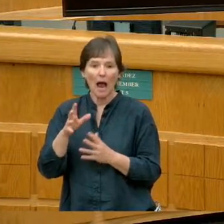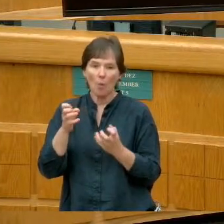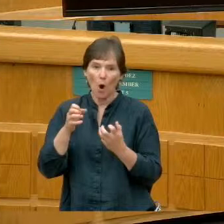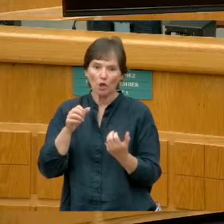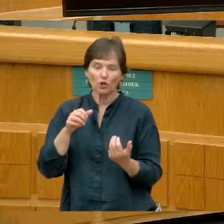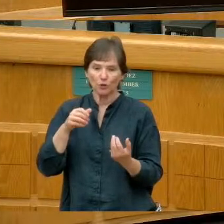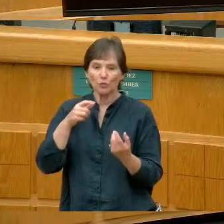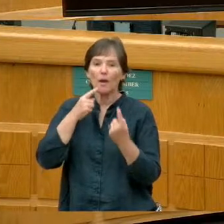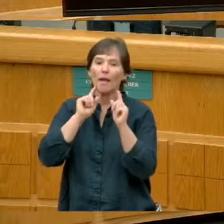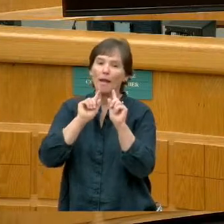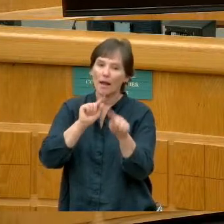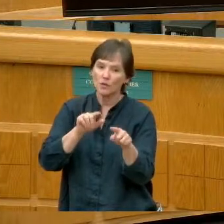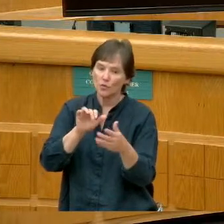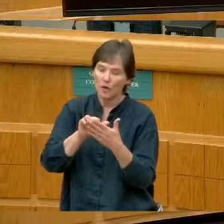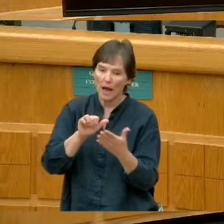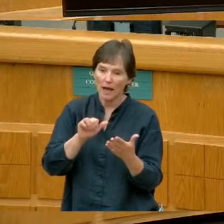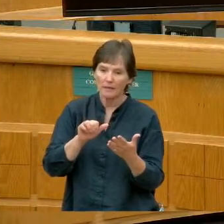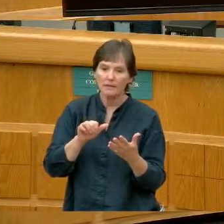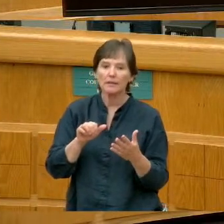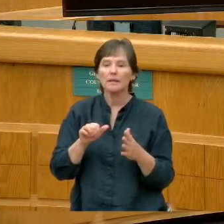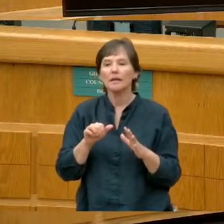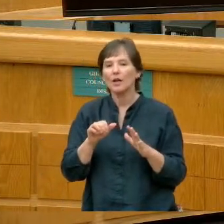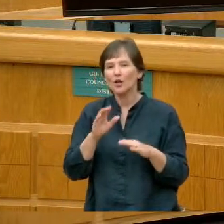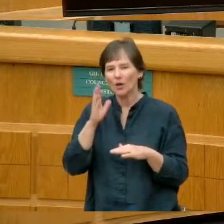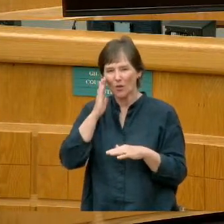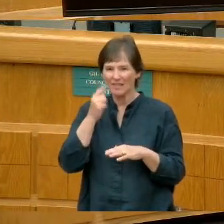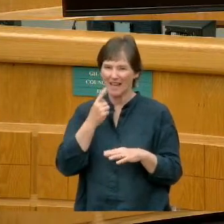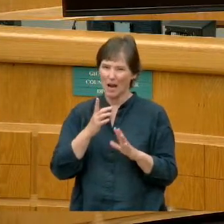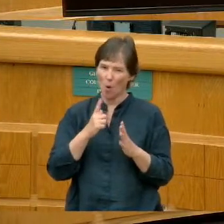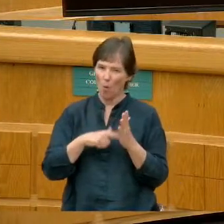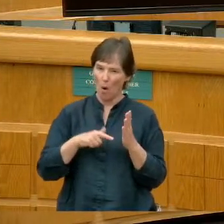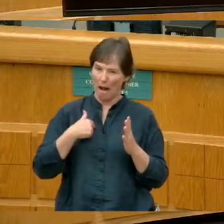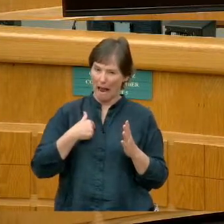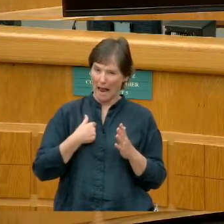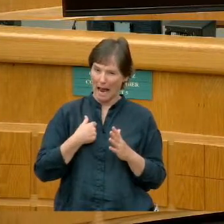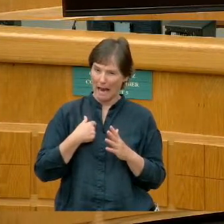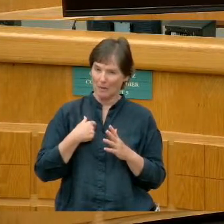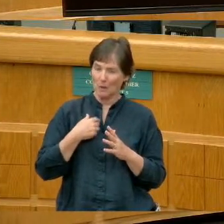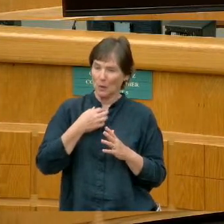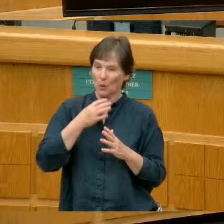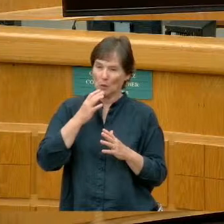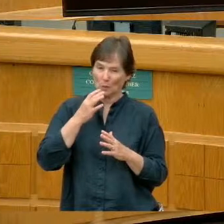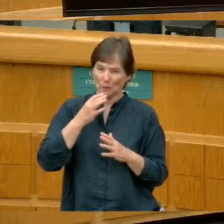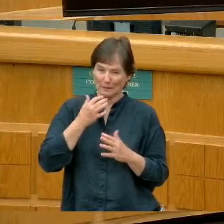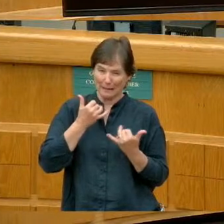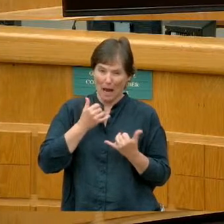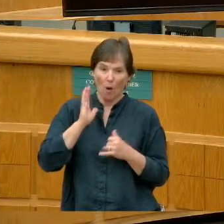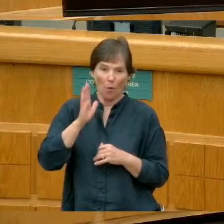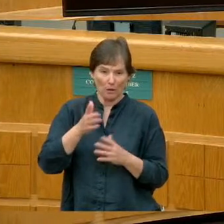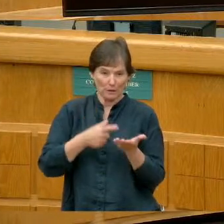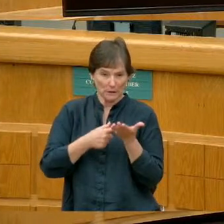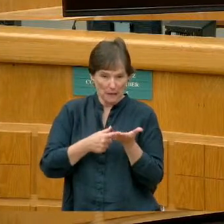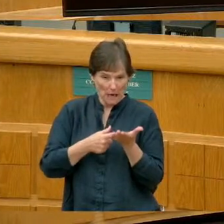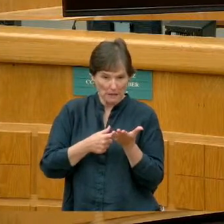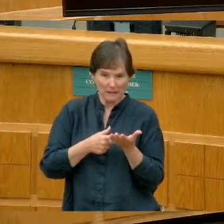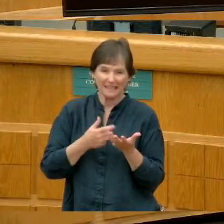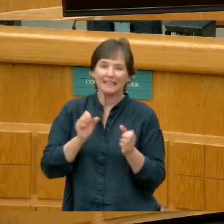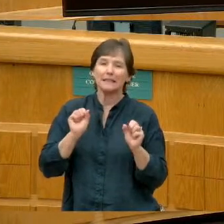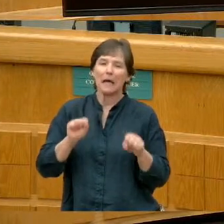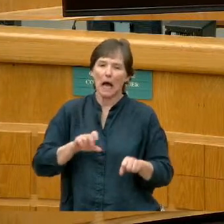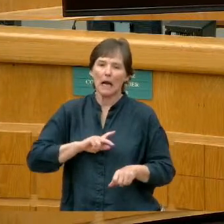TV they say, what I'm about to talk about is upsetting. And so if you don't want to hear this, I need you to walk away right